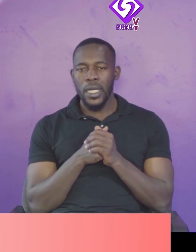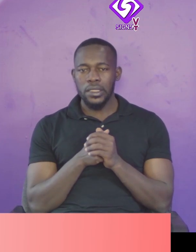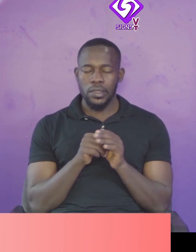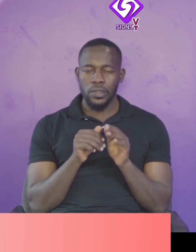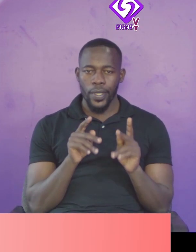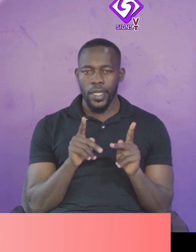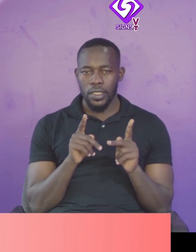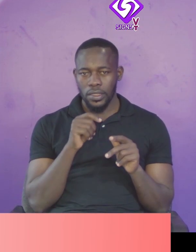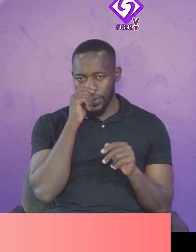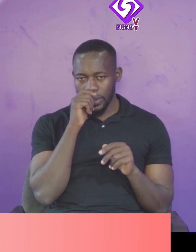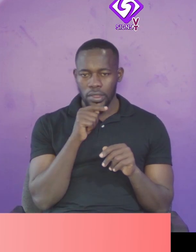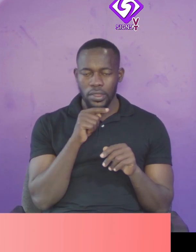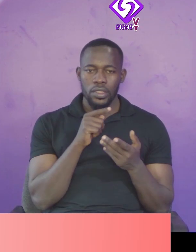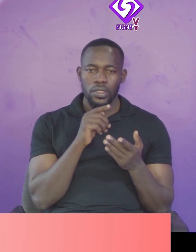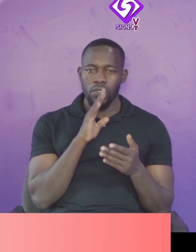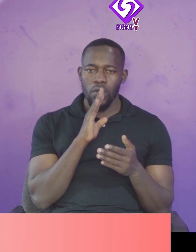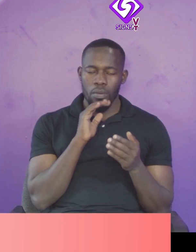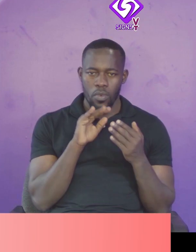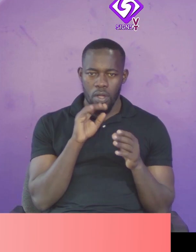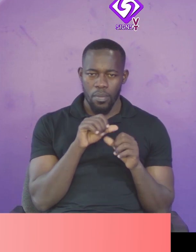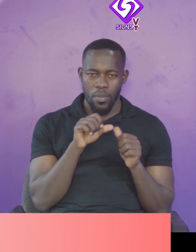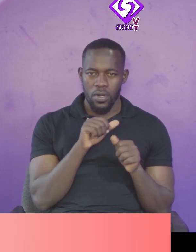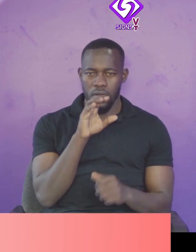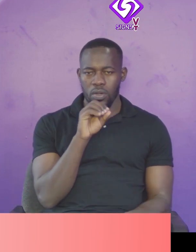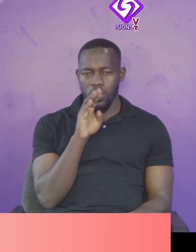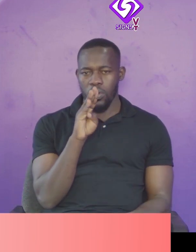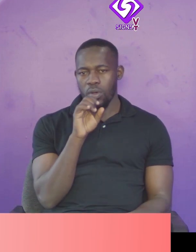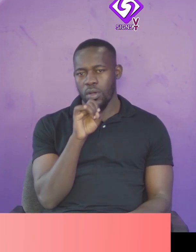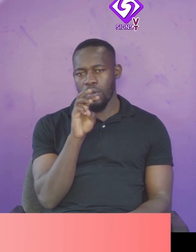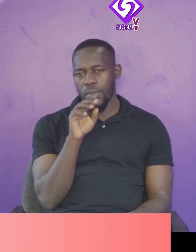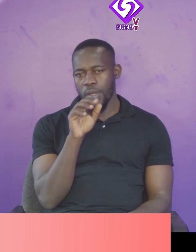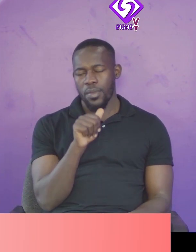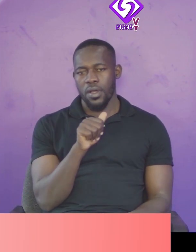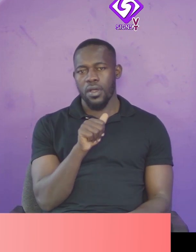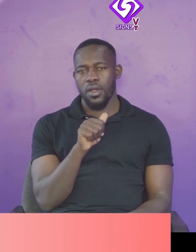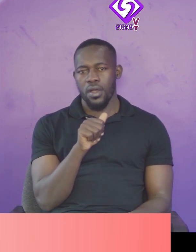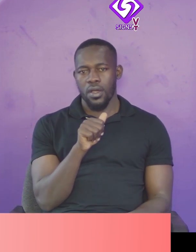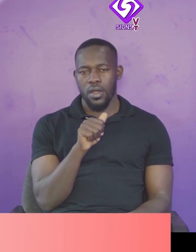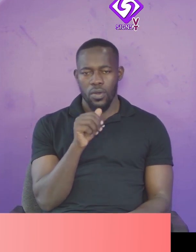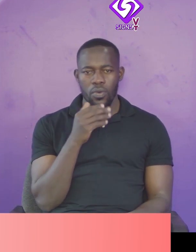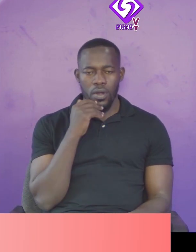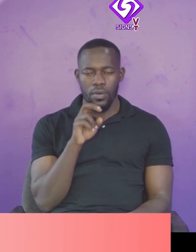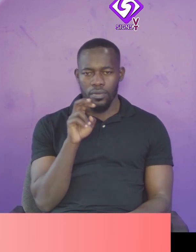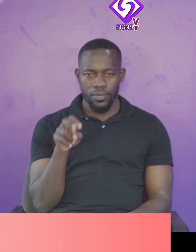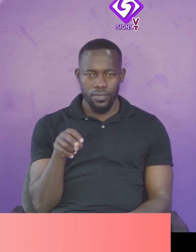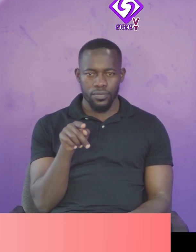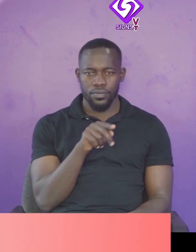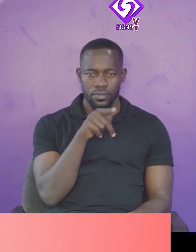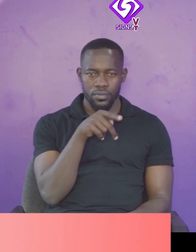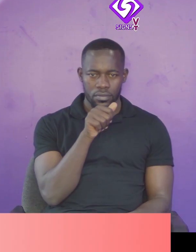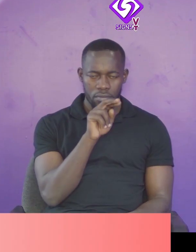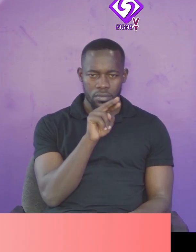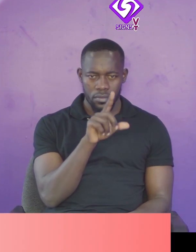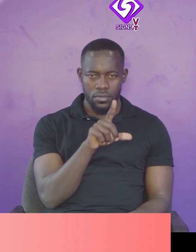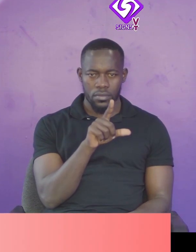we could have talked about Kobe Maino. Yeah, Kobe Maino should leave. I had even Paul Scholes. Yeah. Paul Scholes, in